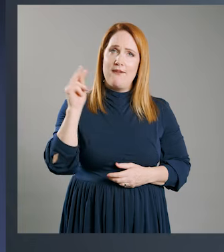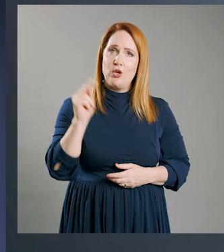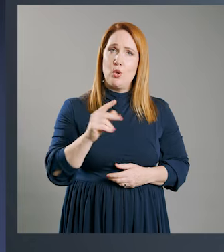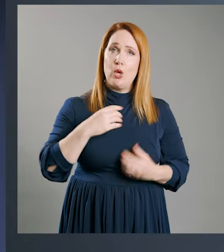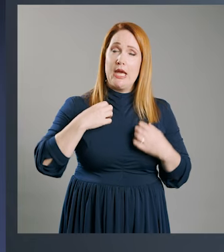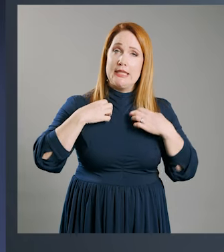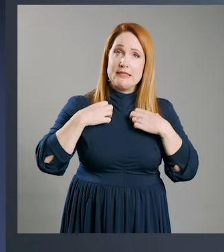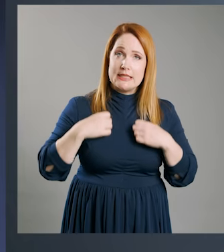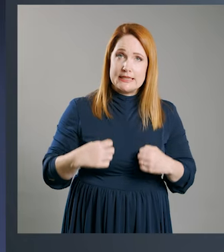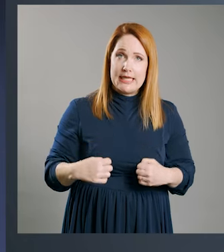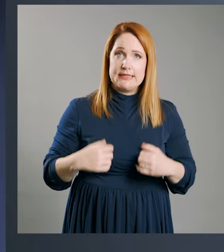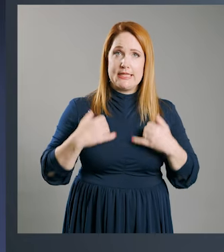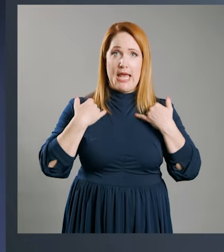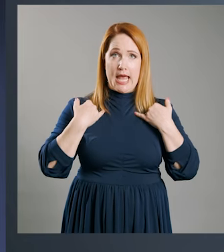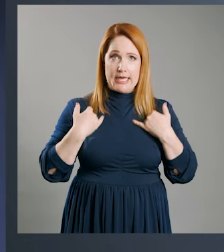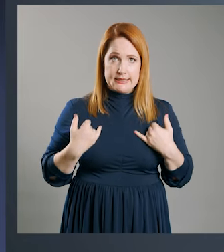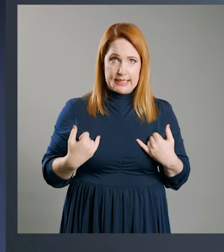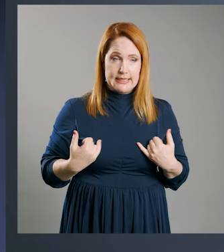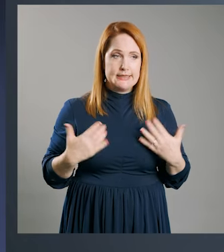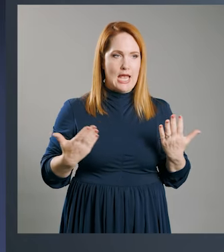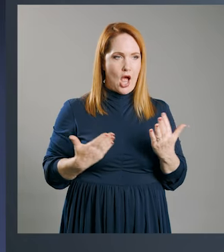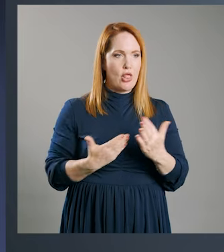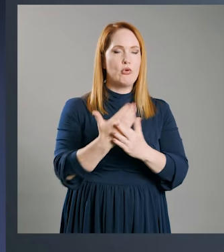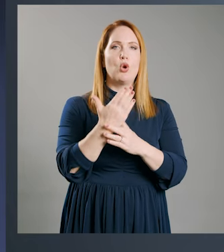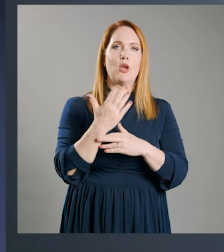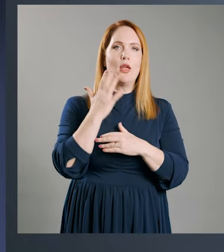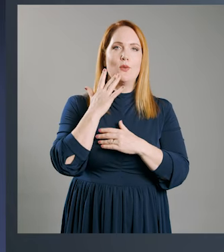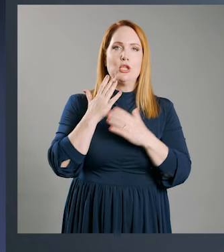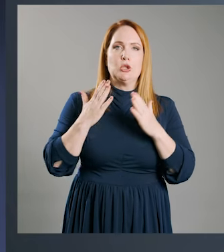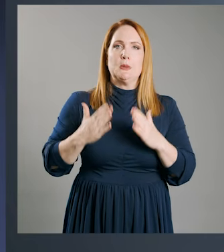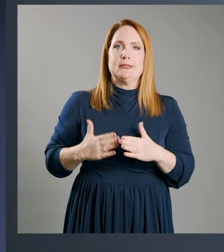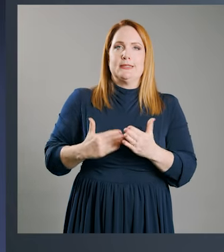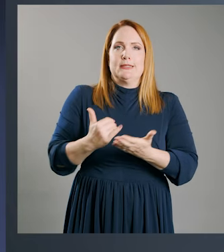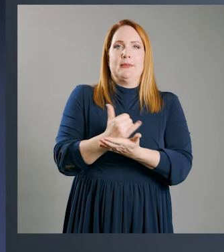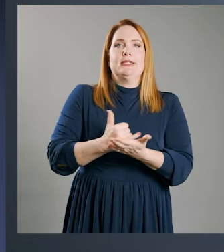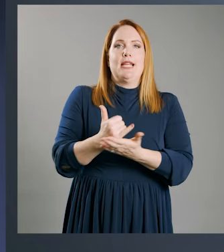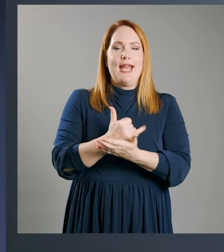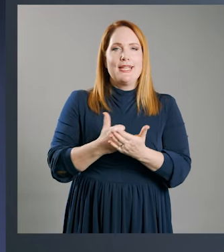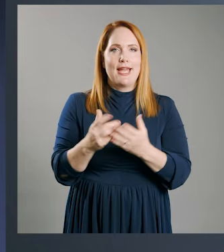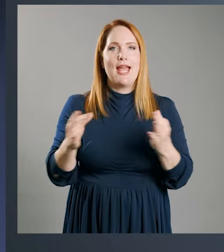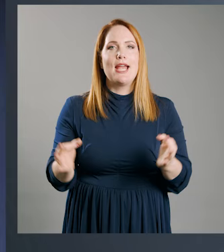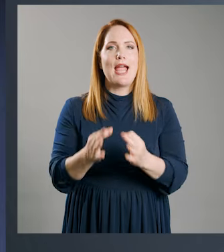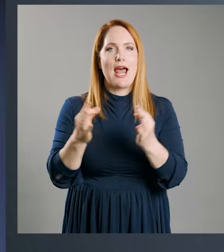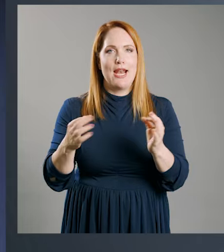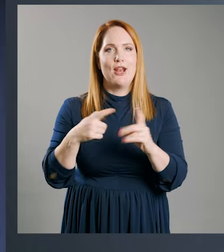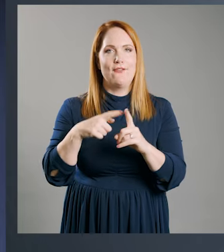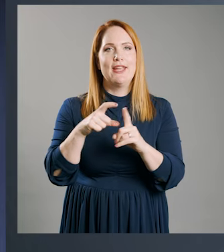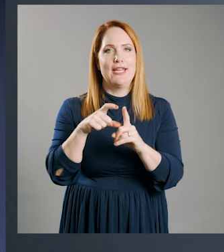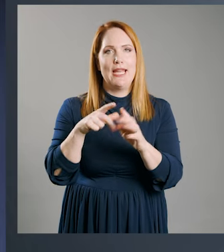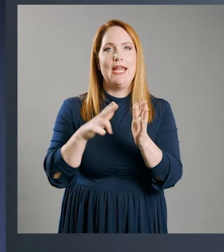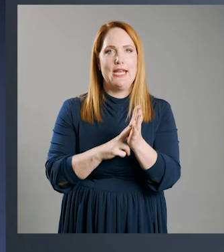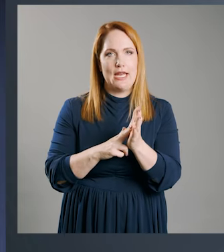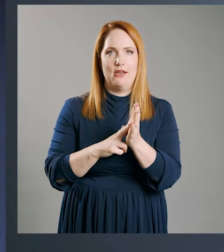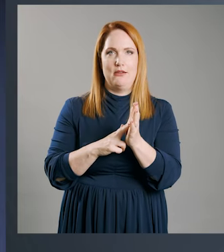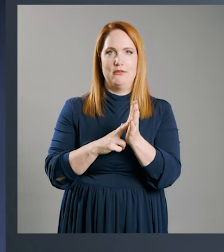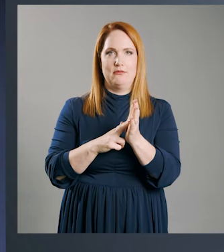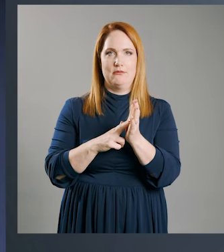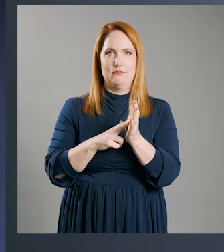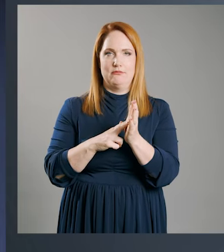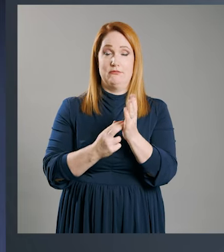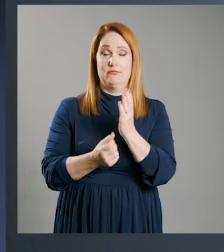that disease and sickness entered humanity through the fall. Right back in the Garden of Eden, that's when disease and